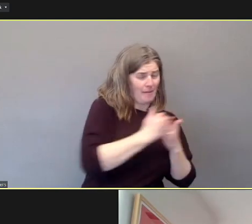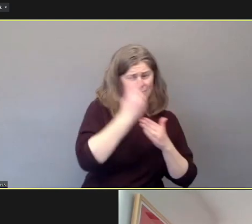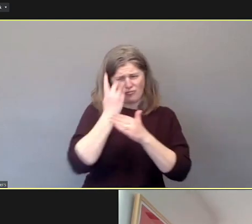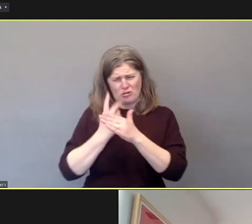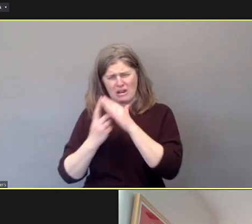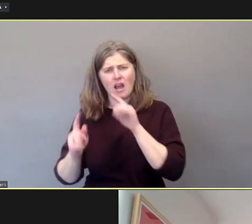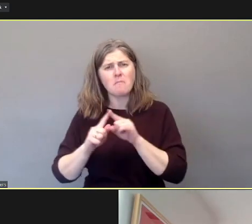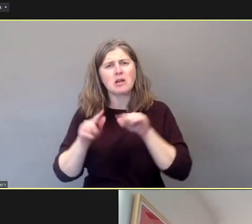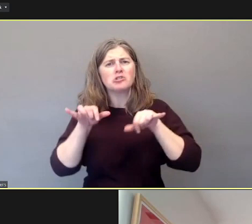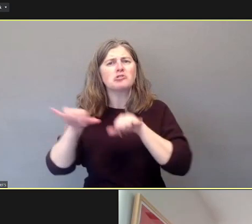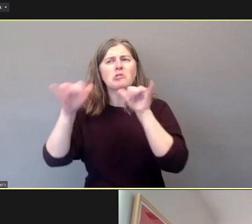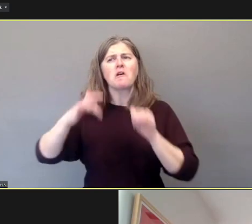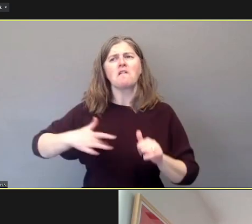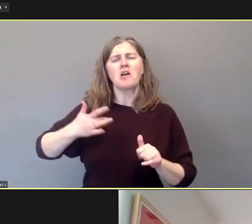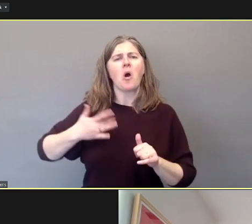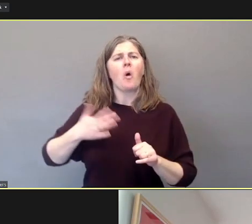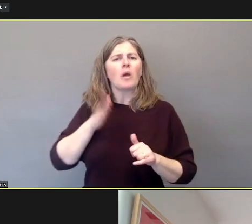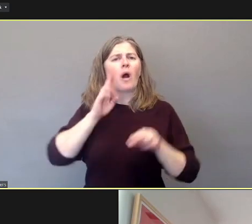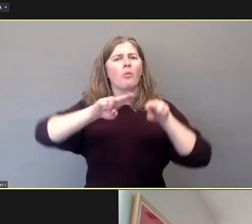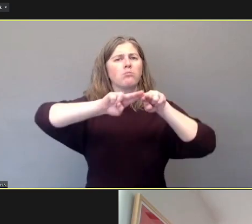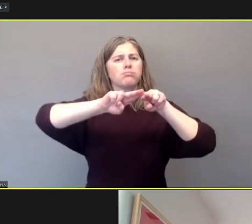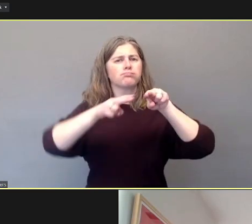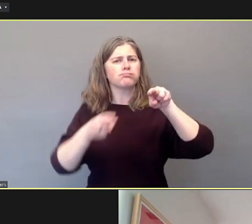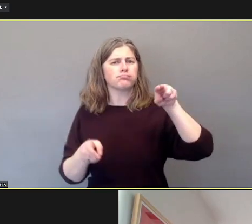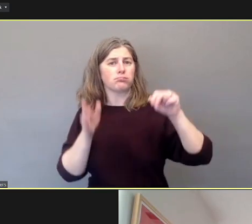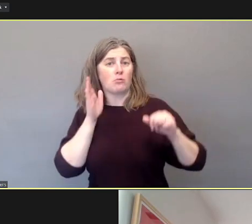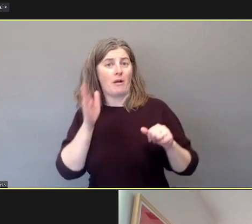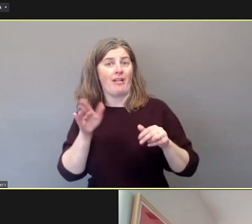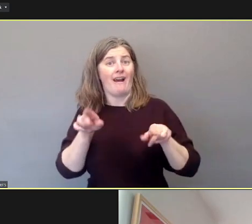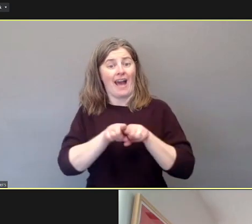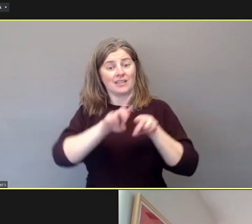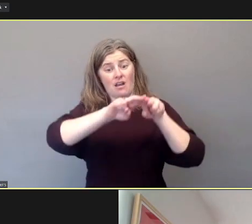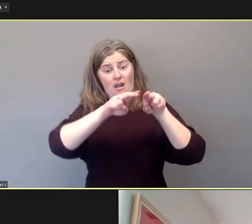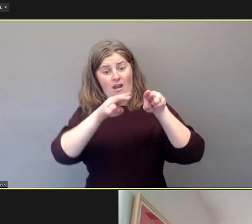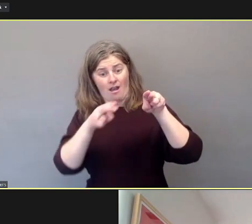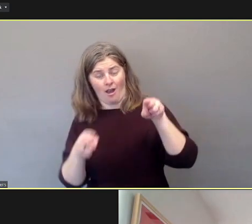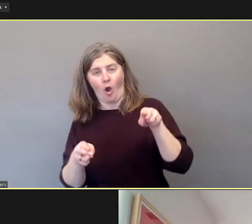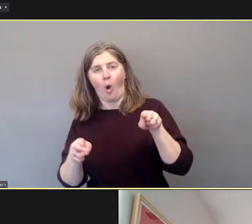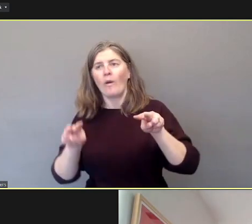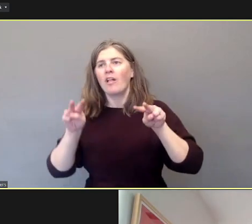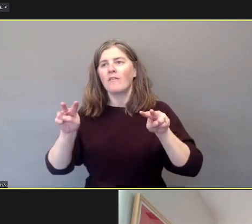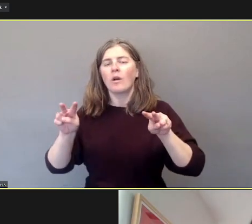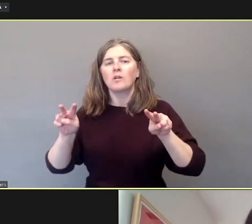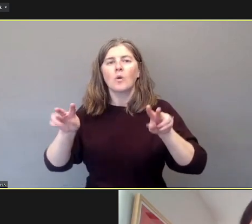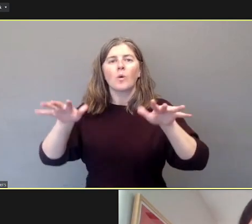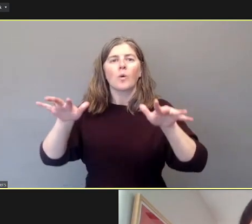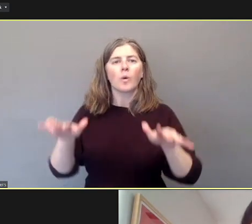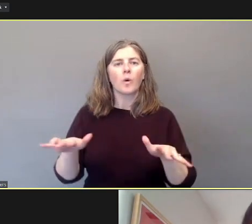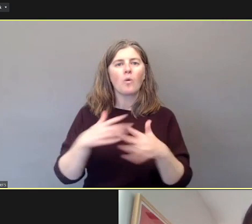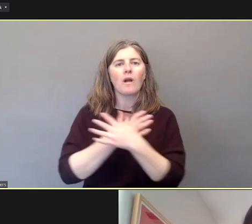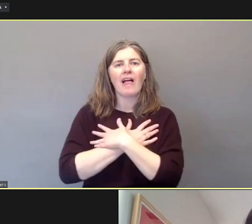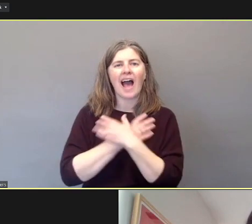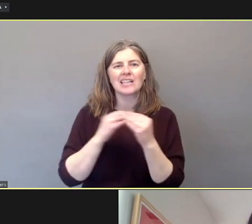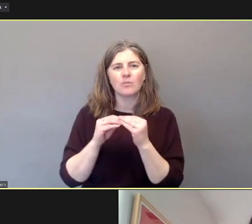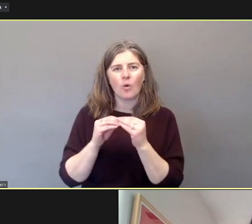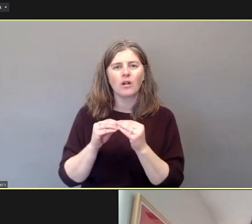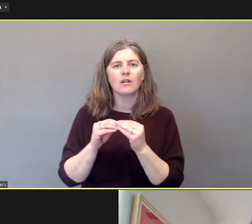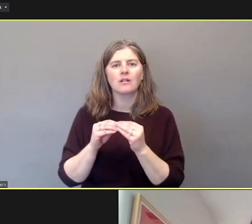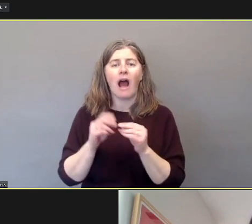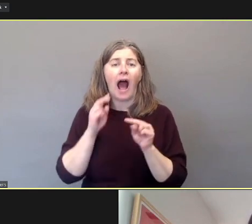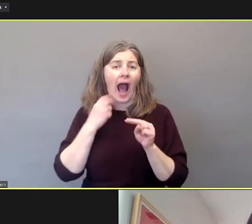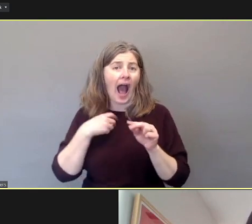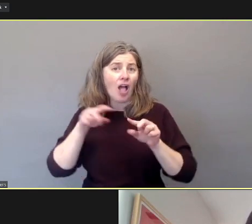sense we will be on a downhill curve. And as that happens, we look forward to easing things up. To Algernon's point, I look